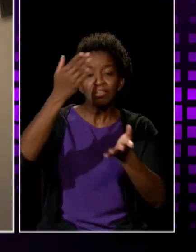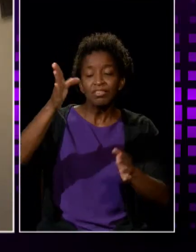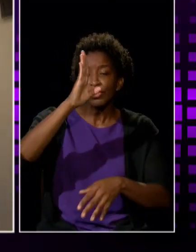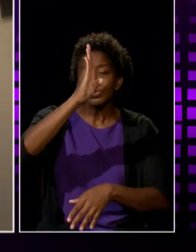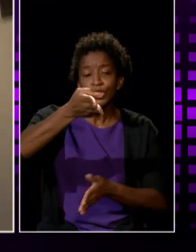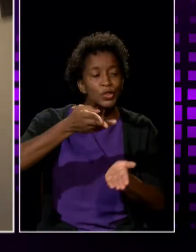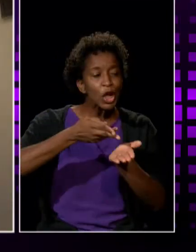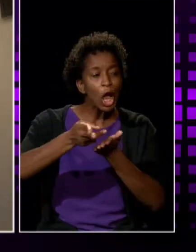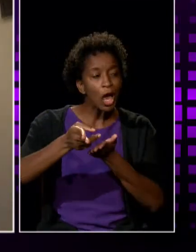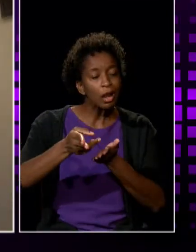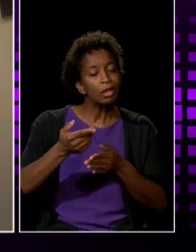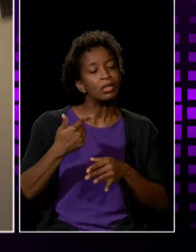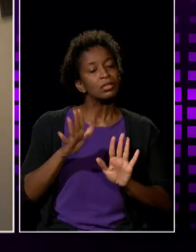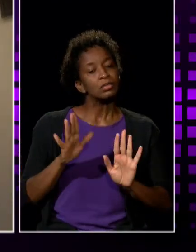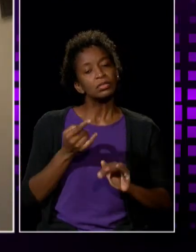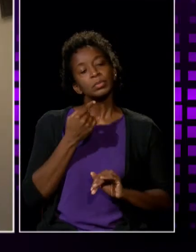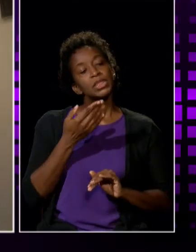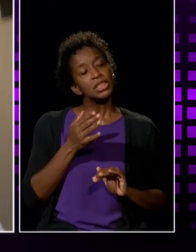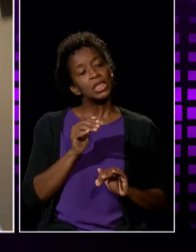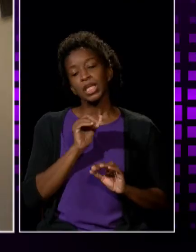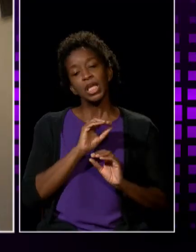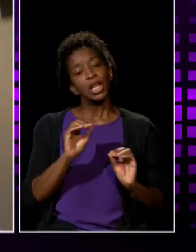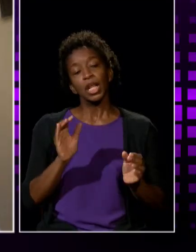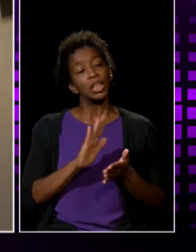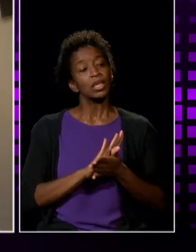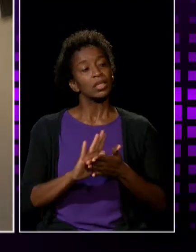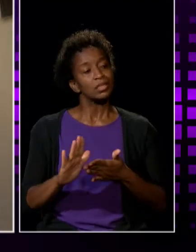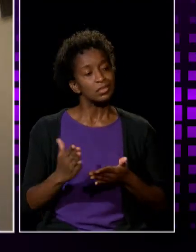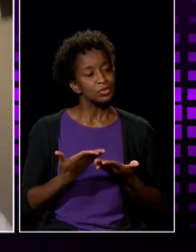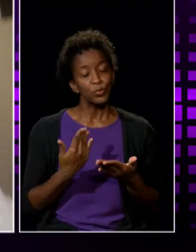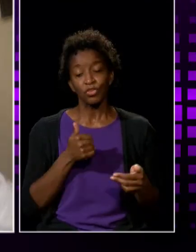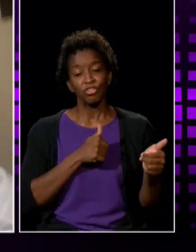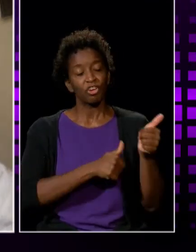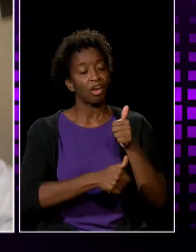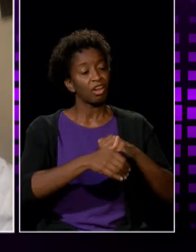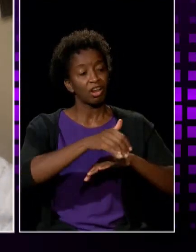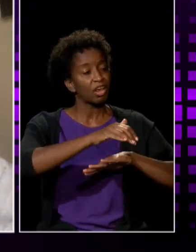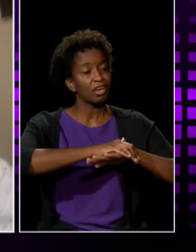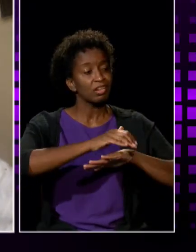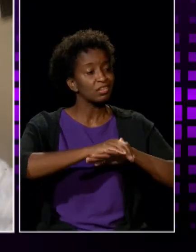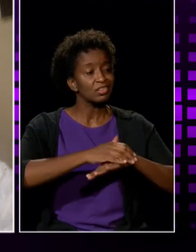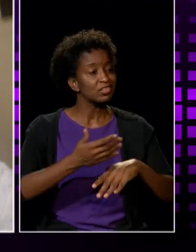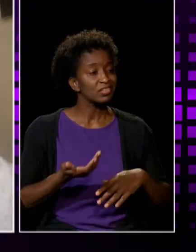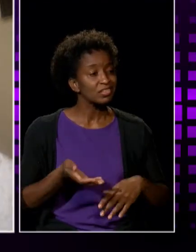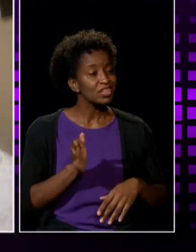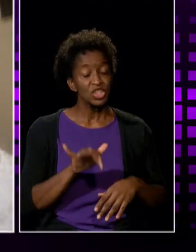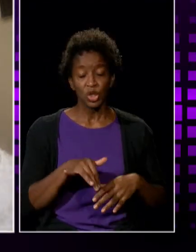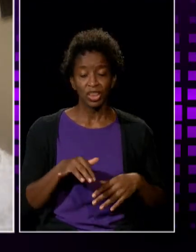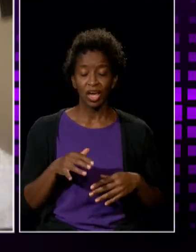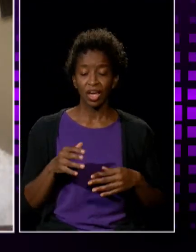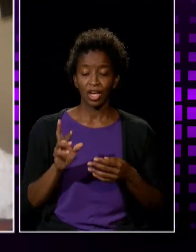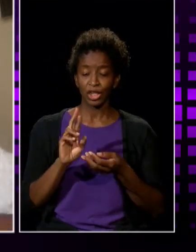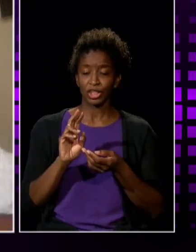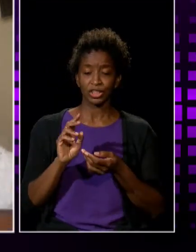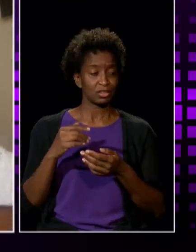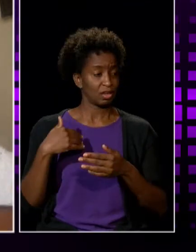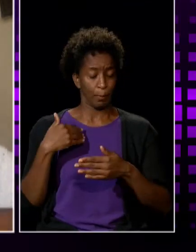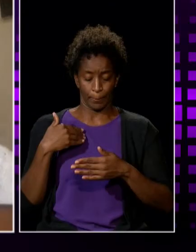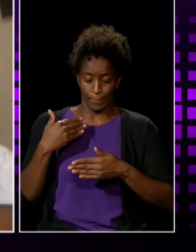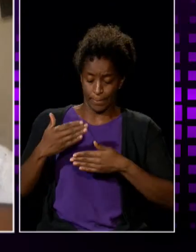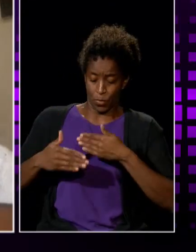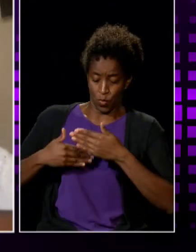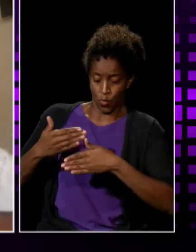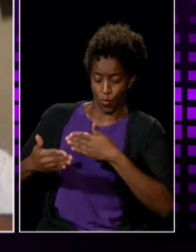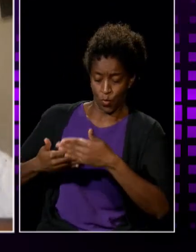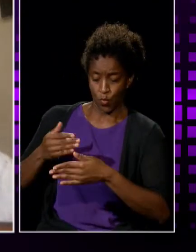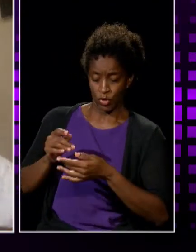meant something totally different. So as far as the process, there wasn't no explanation for me needed. What can